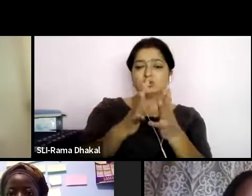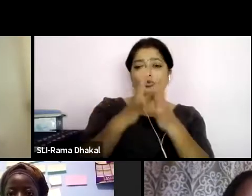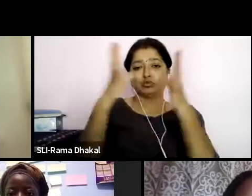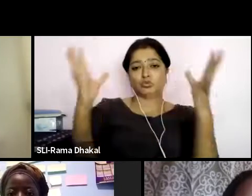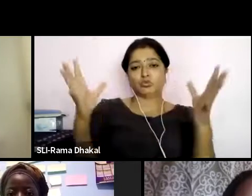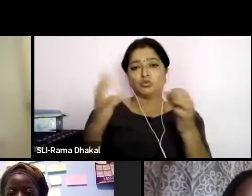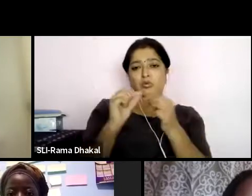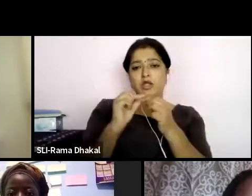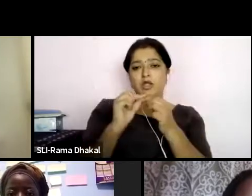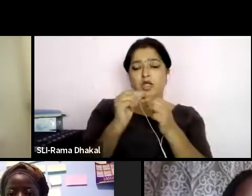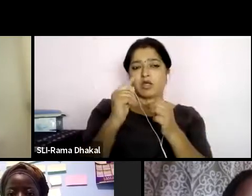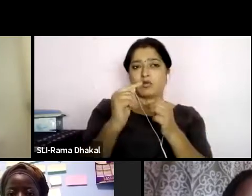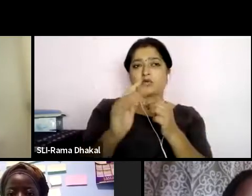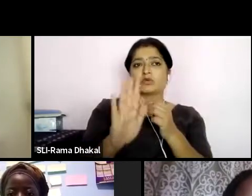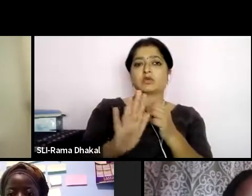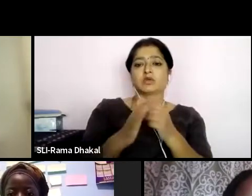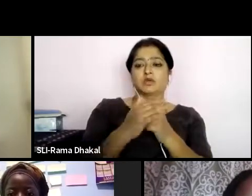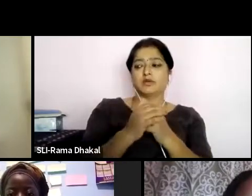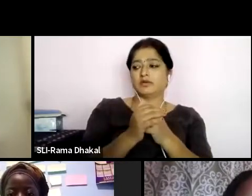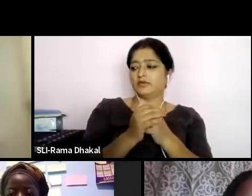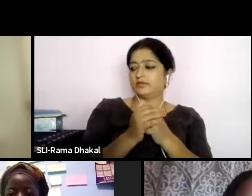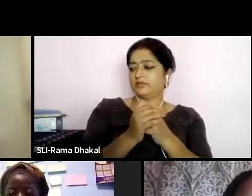especially in the